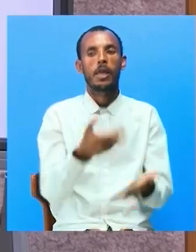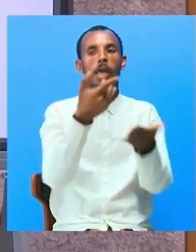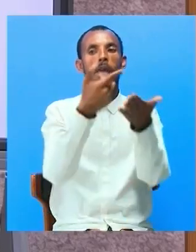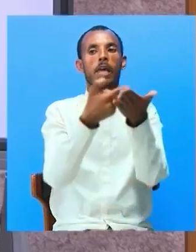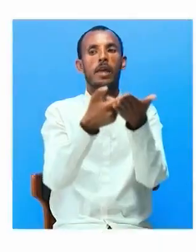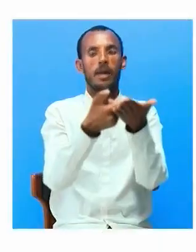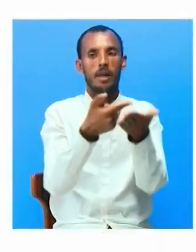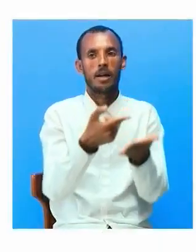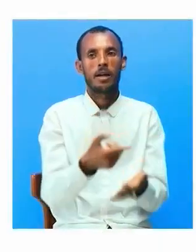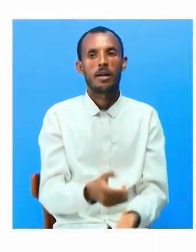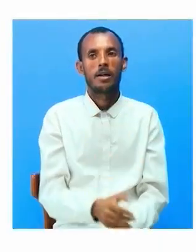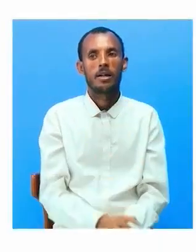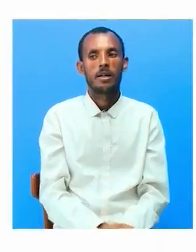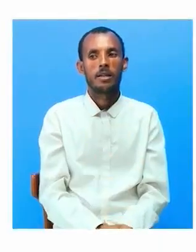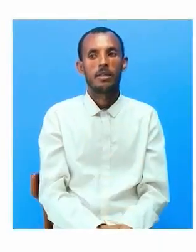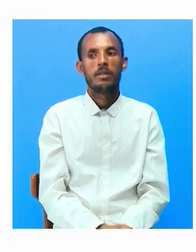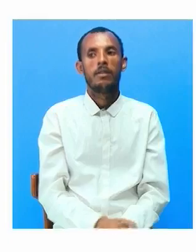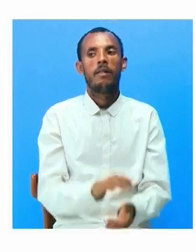Here,